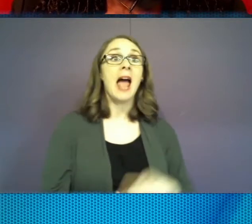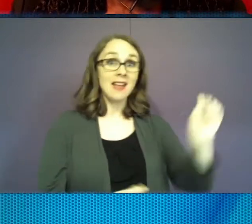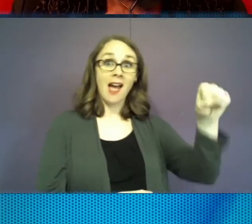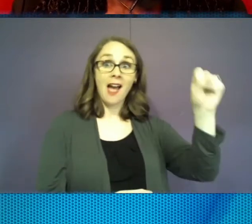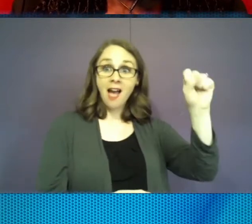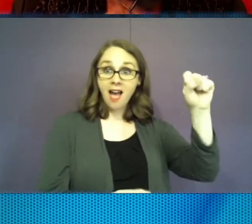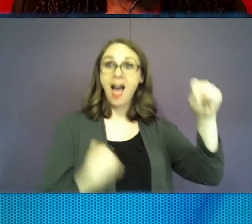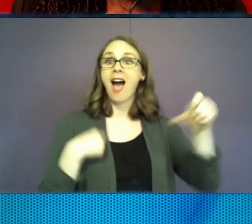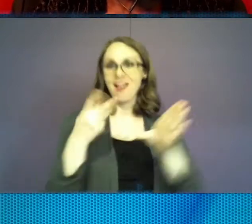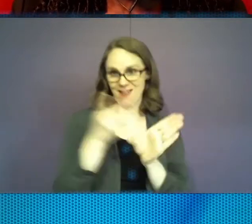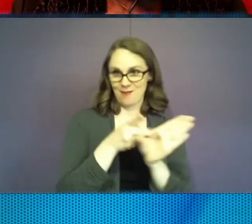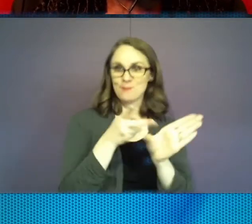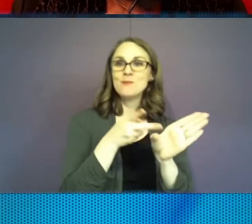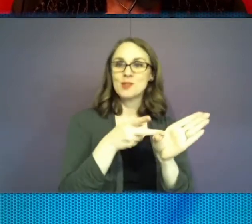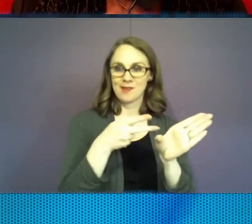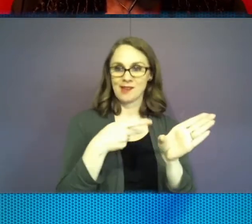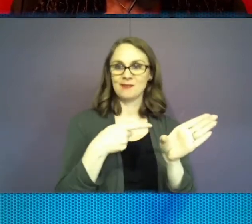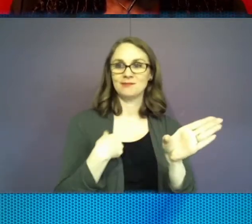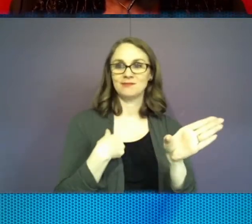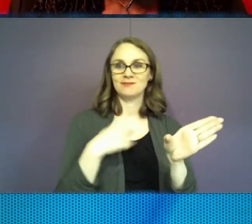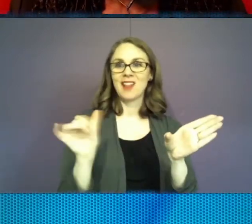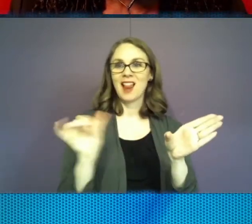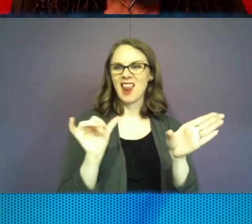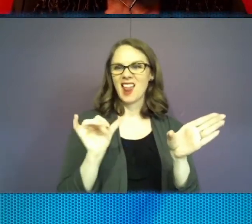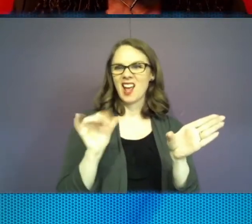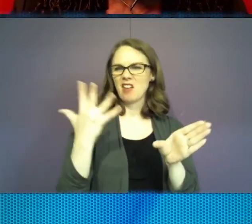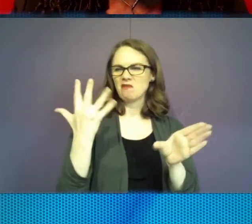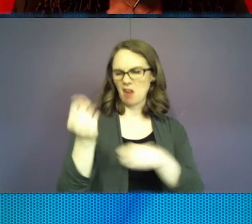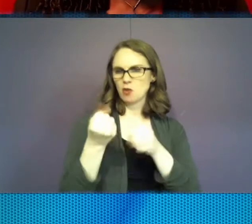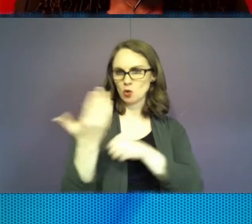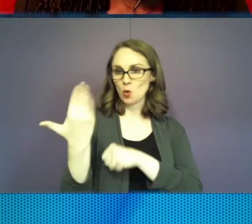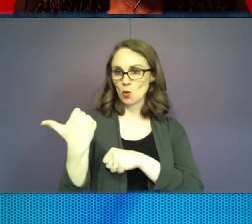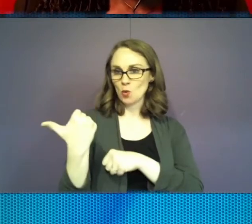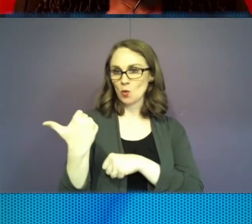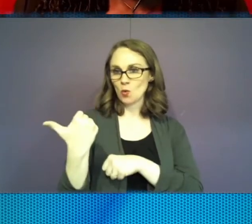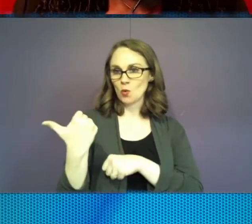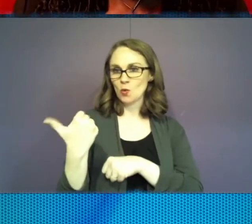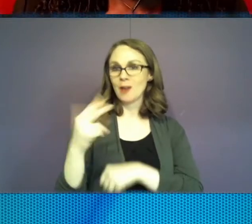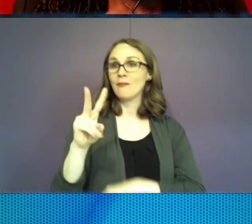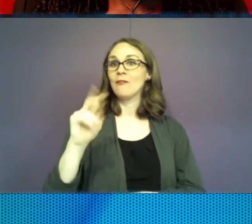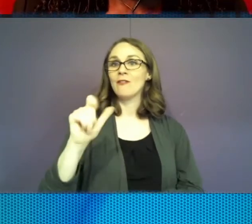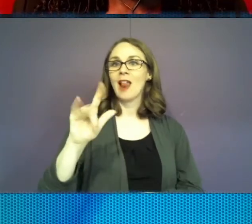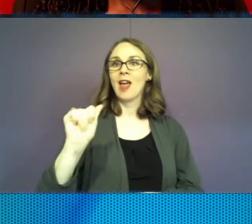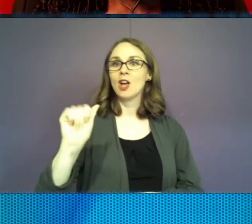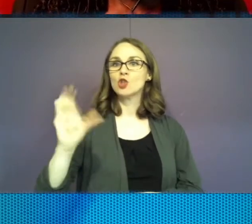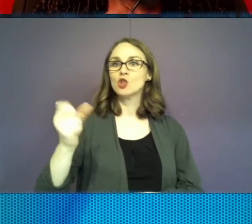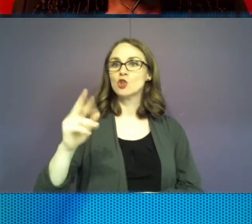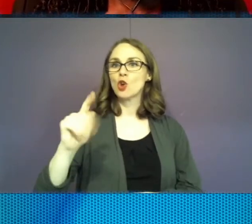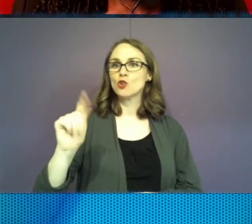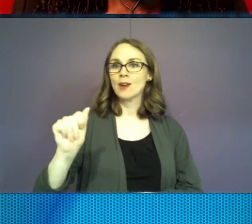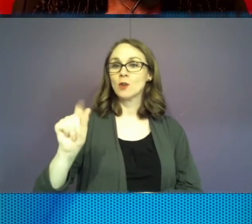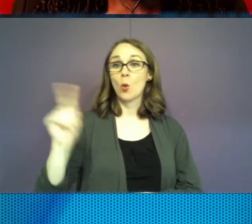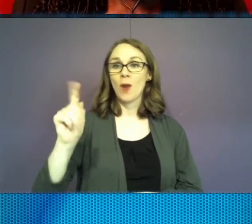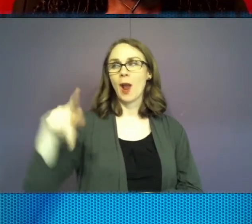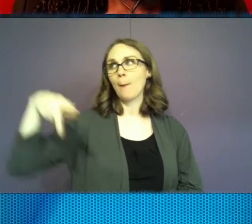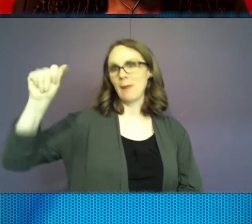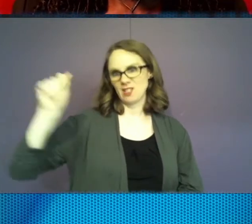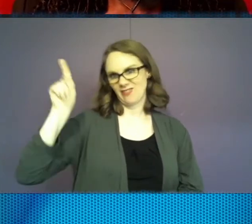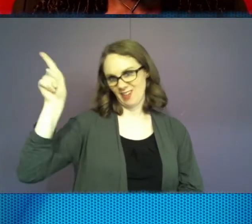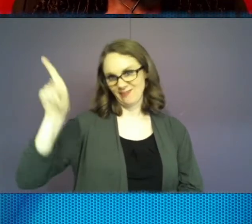Yeah. I participate like 5 years ago in Vida Charter School in Pennsylvania. But right